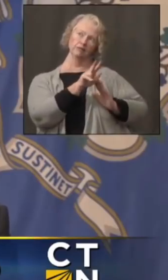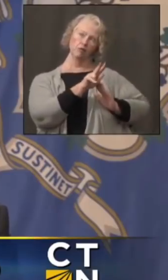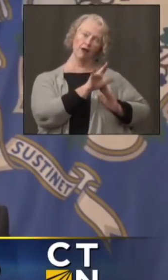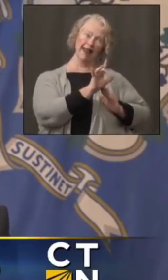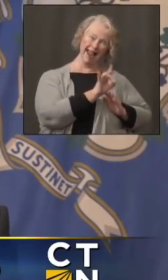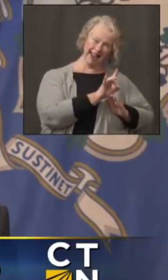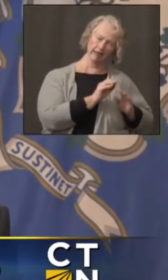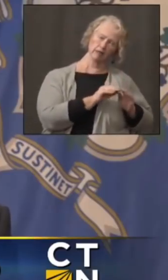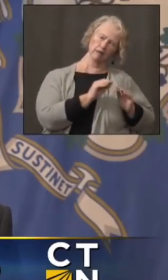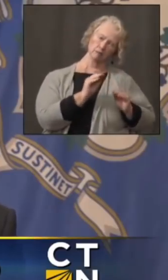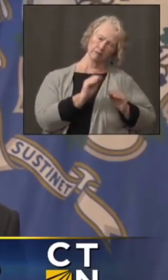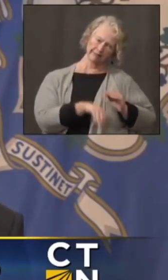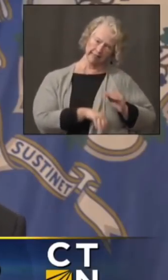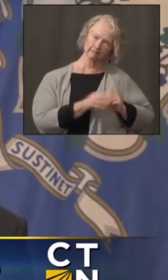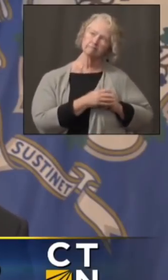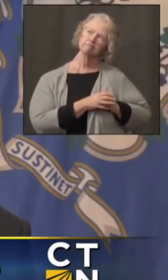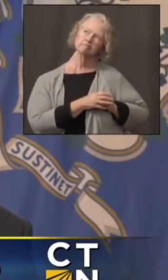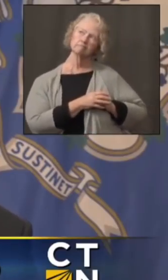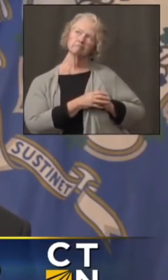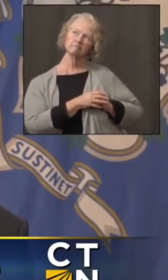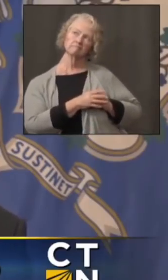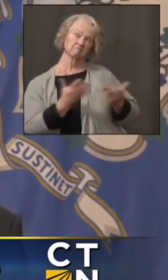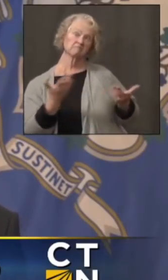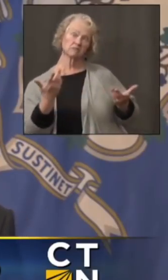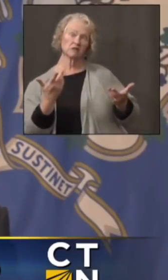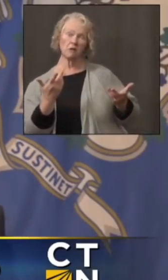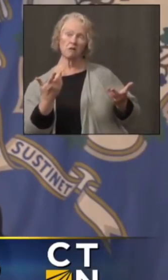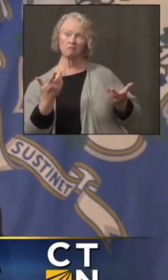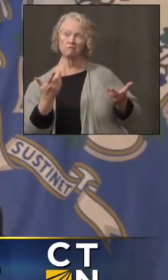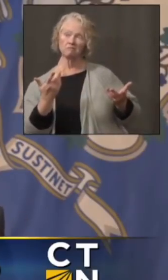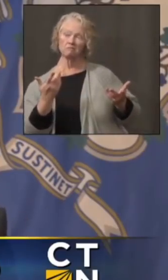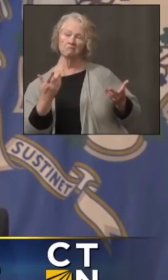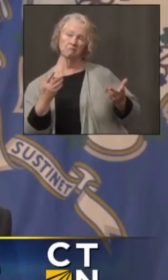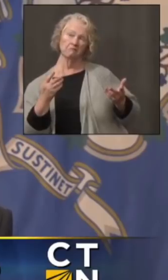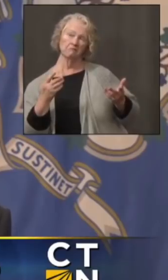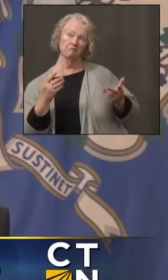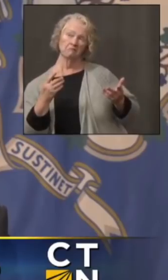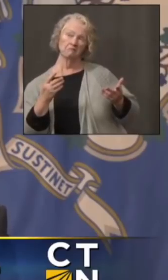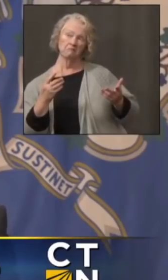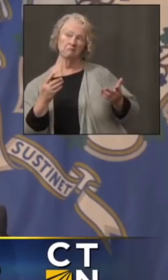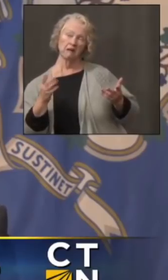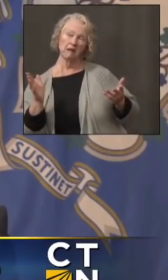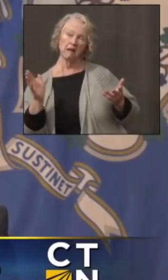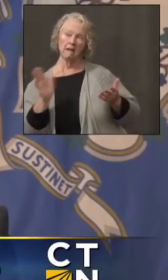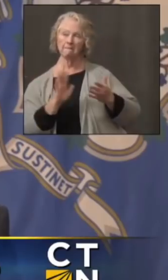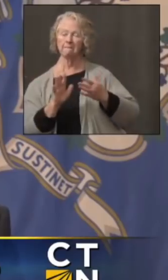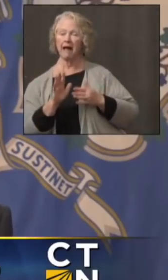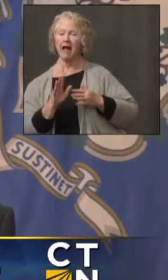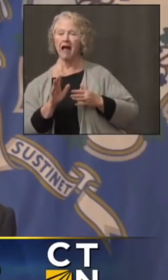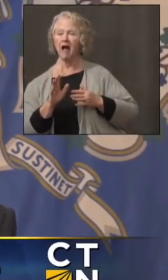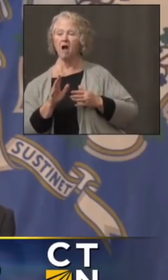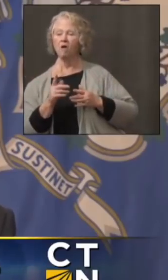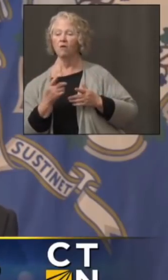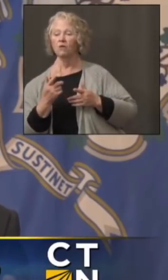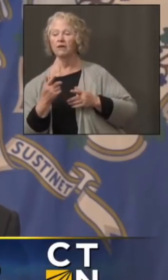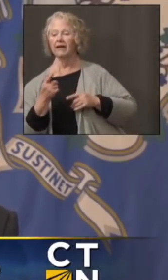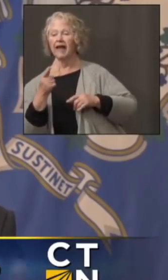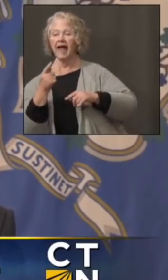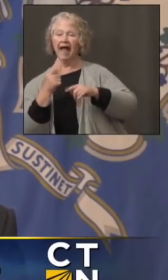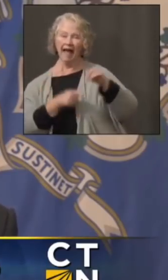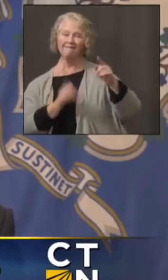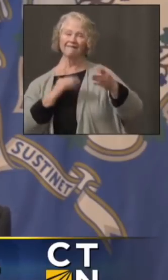our population. So it's about half our towns, and what is that, 70% of our population